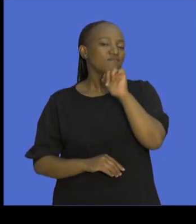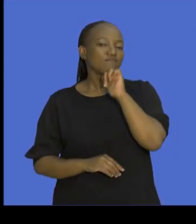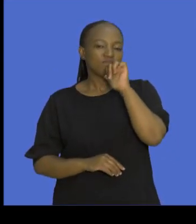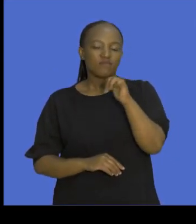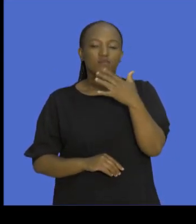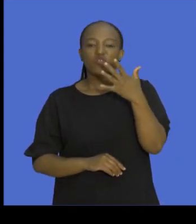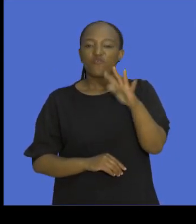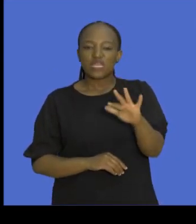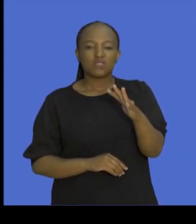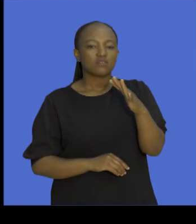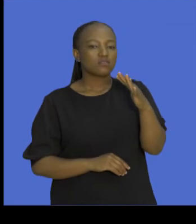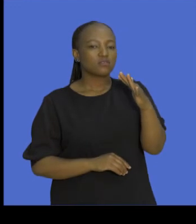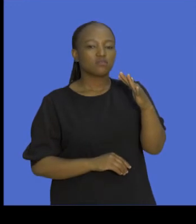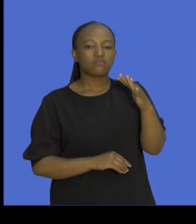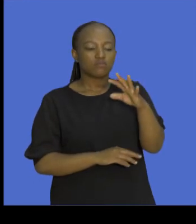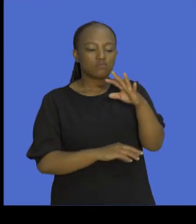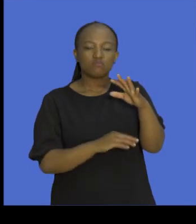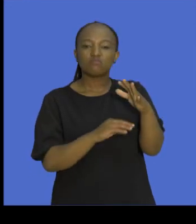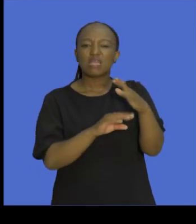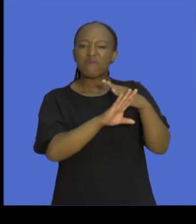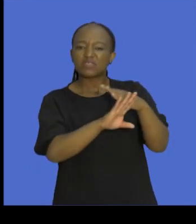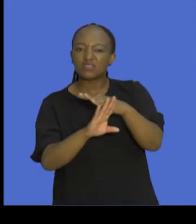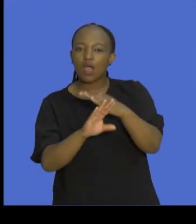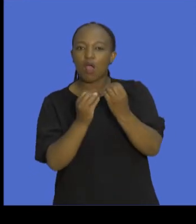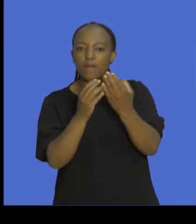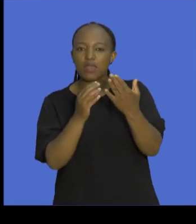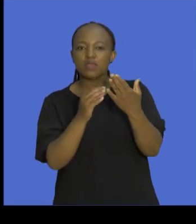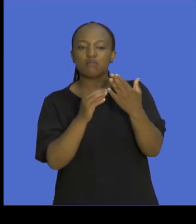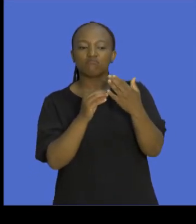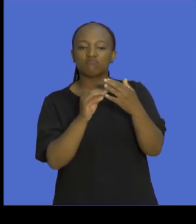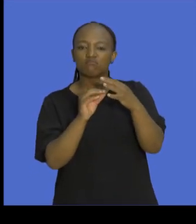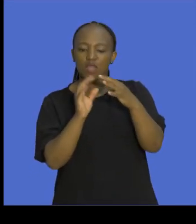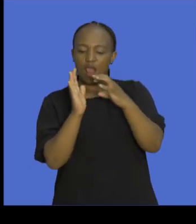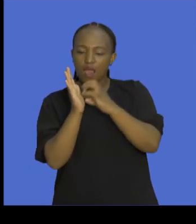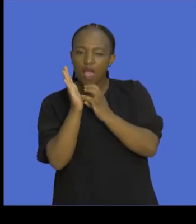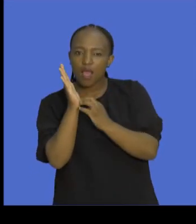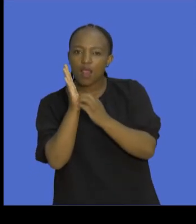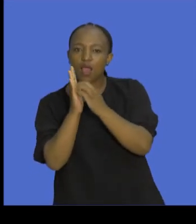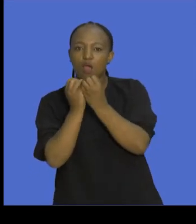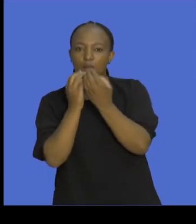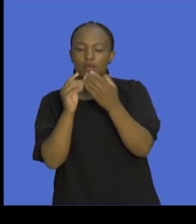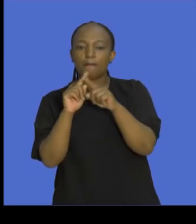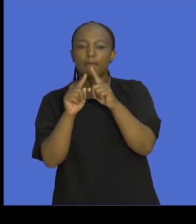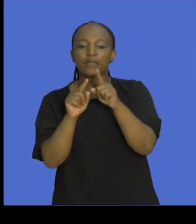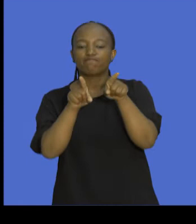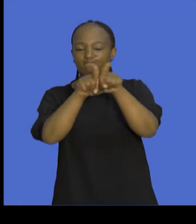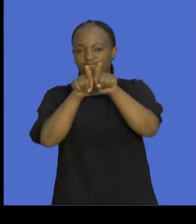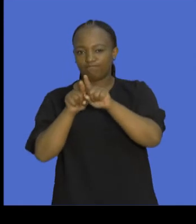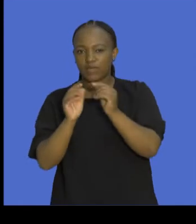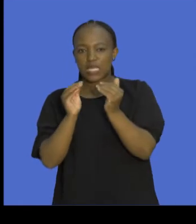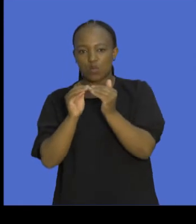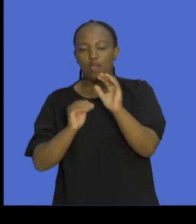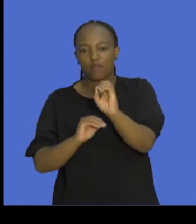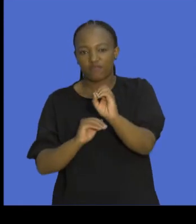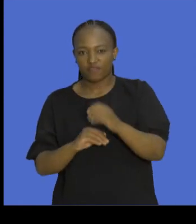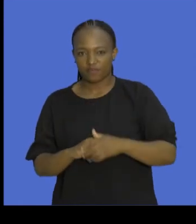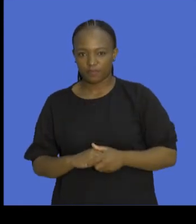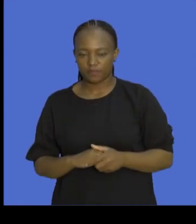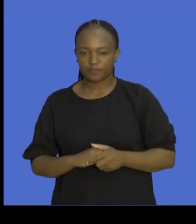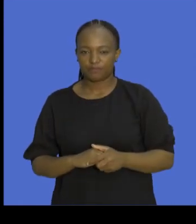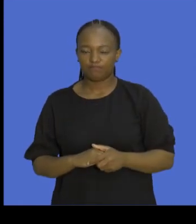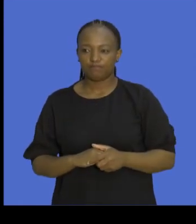matter how many resistors we connect in parallel, the potential difference across each one of those would be equal to the terminal